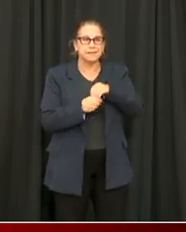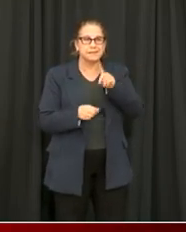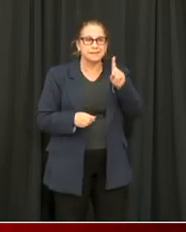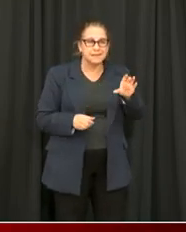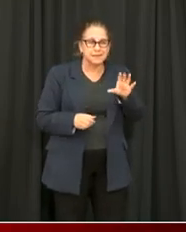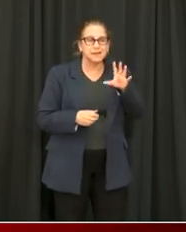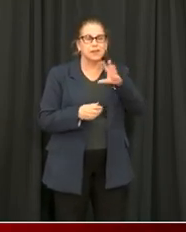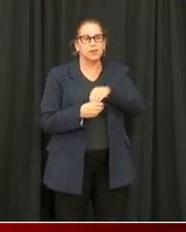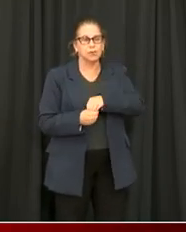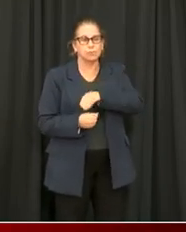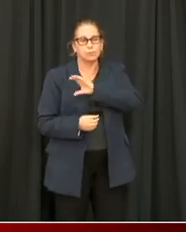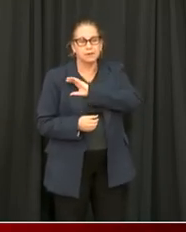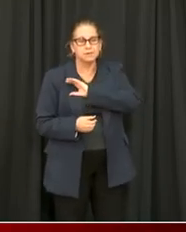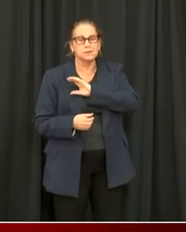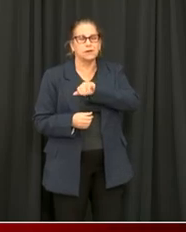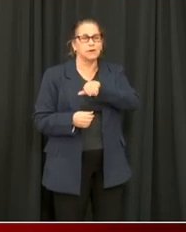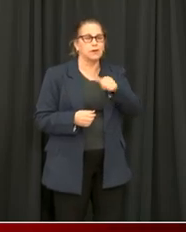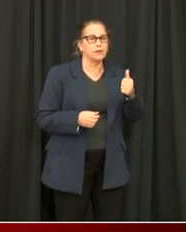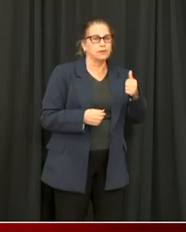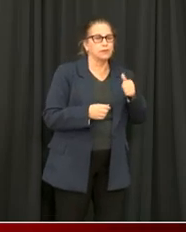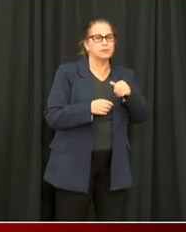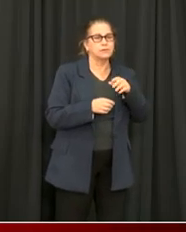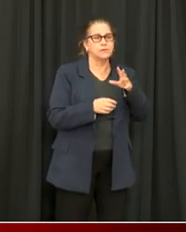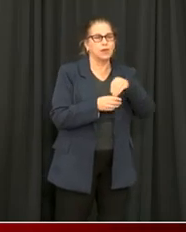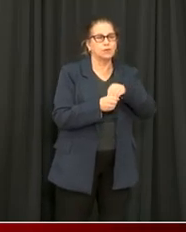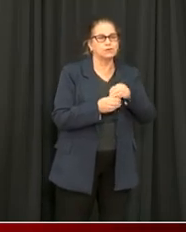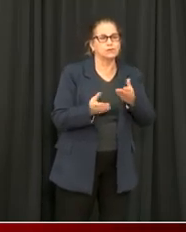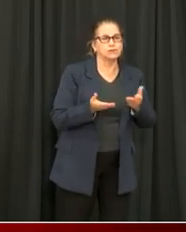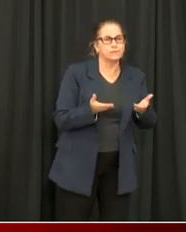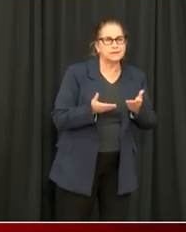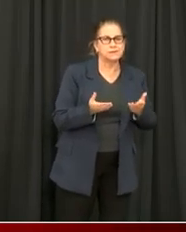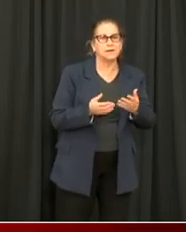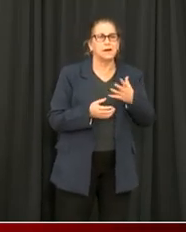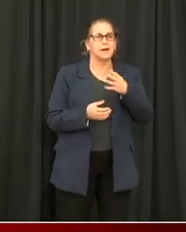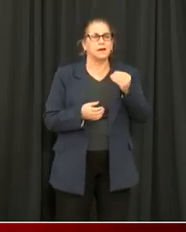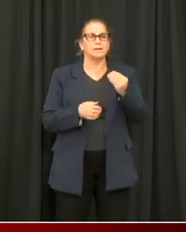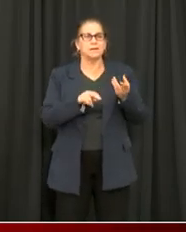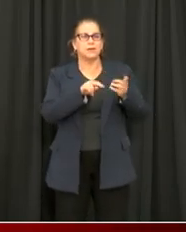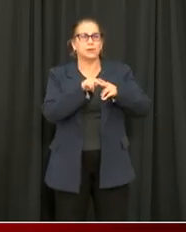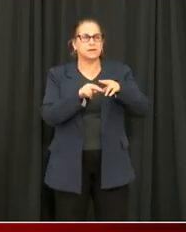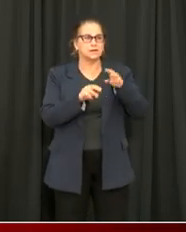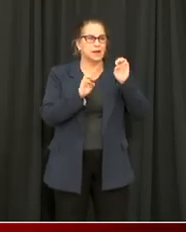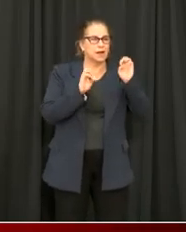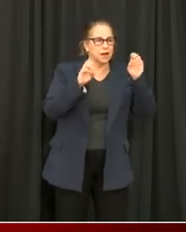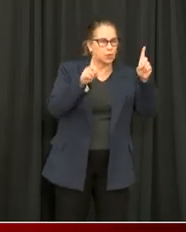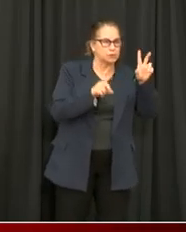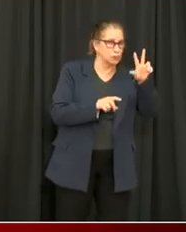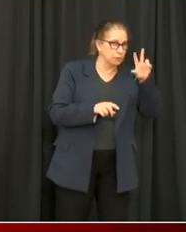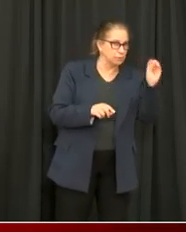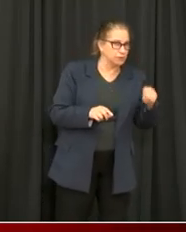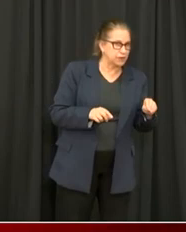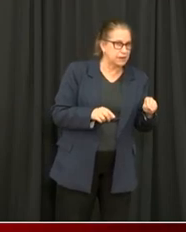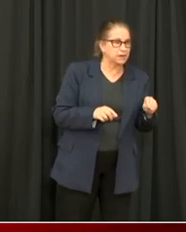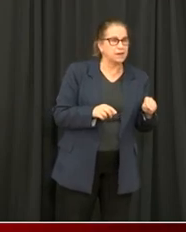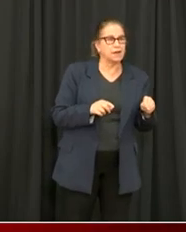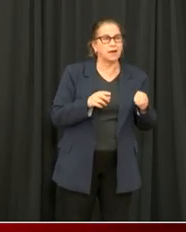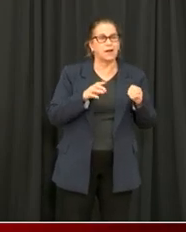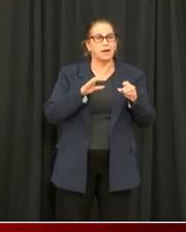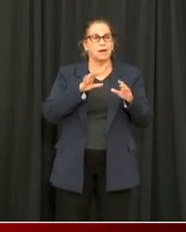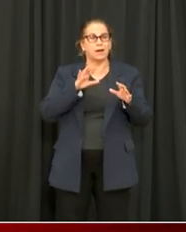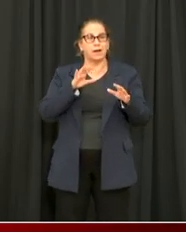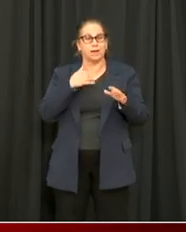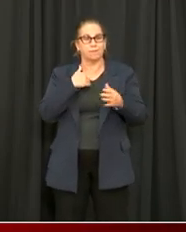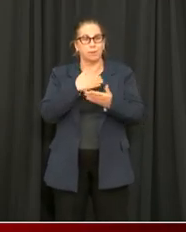it is a 3% increase in our education spending. Part of that is a plan to totally transform our